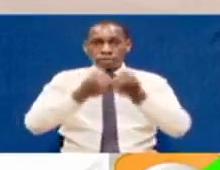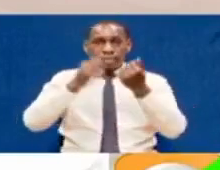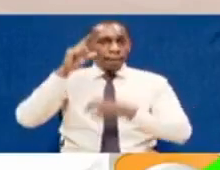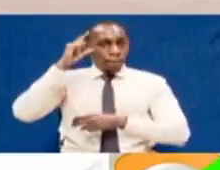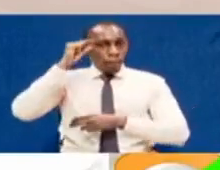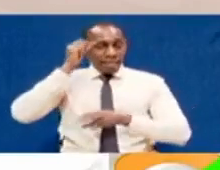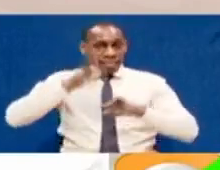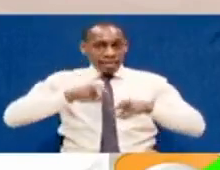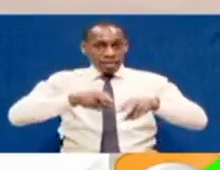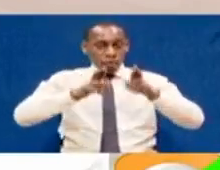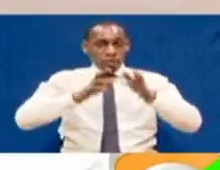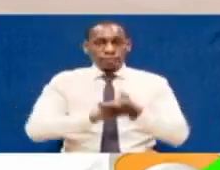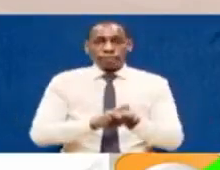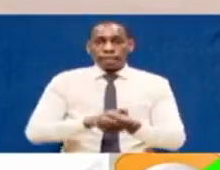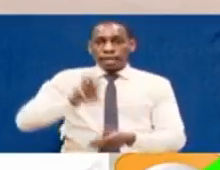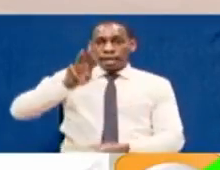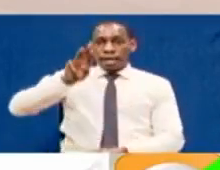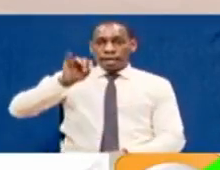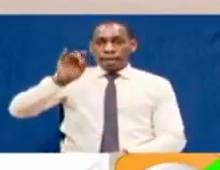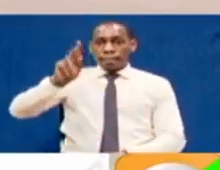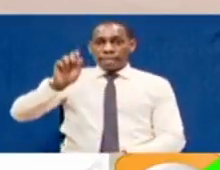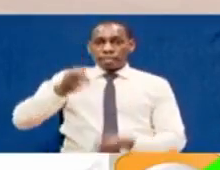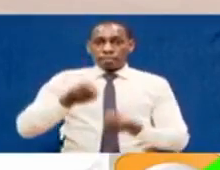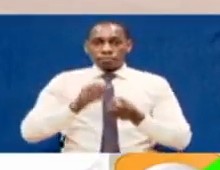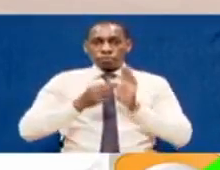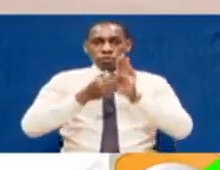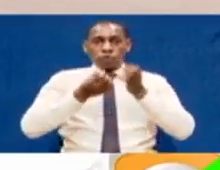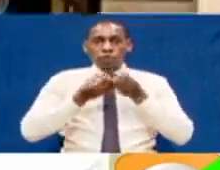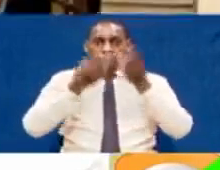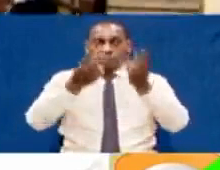on Mombasa Road. Michael Kinyi with the details.